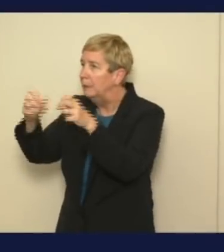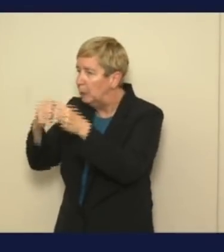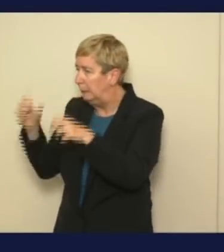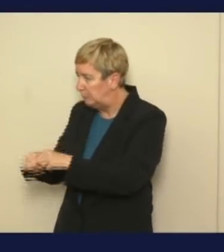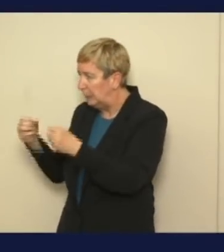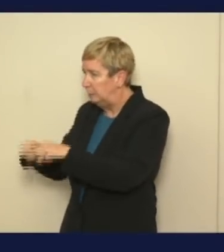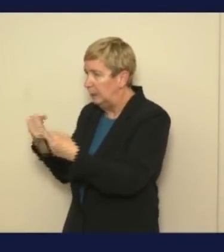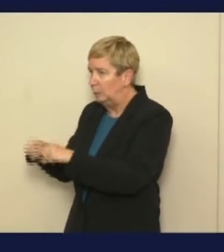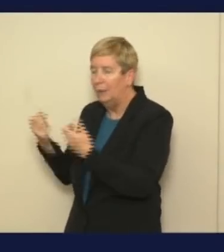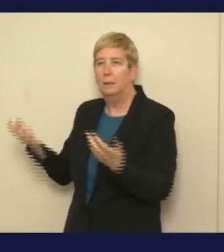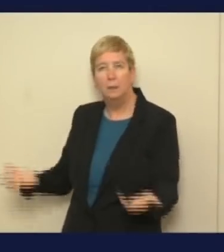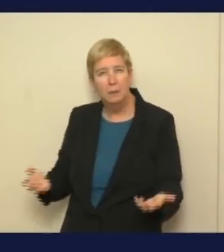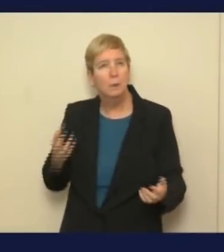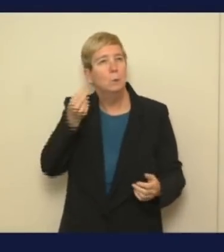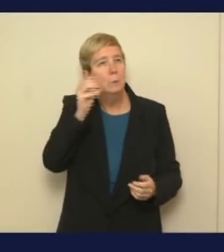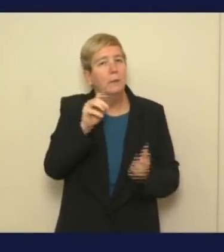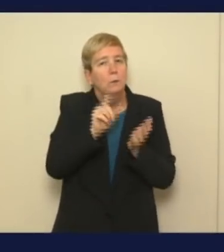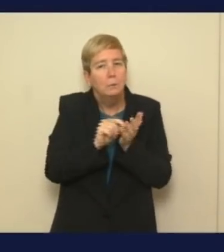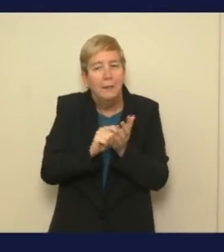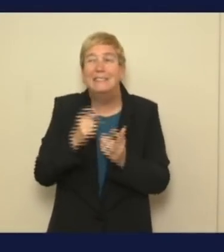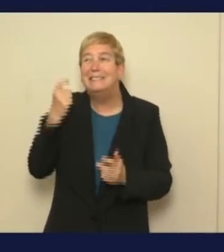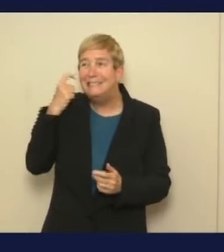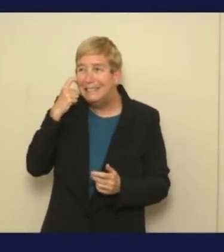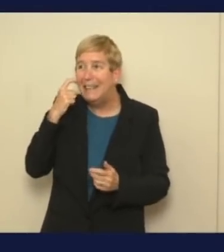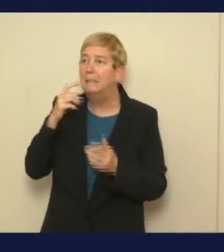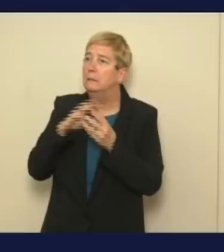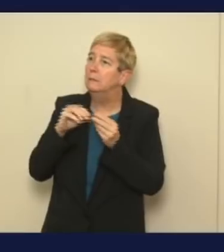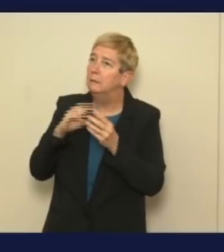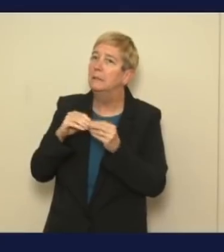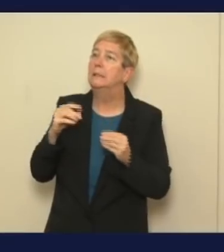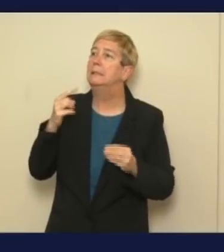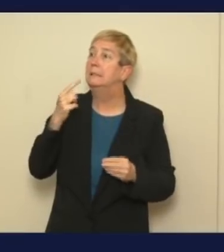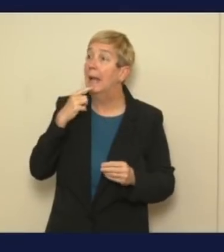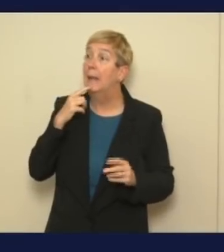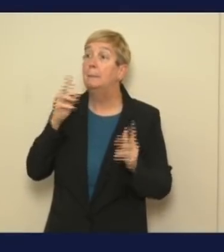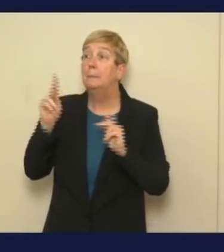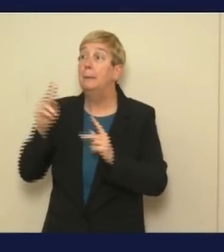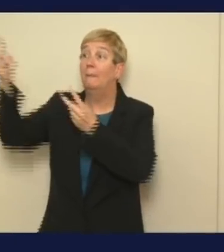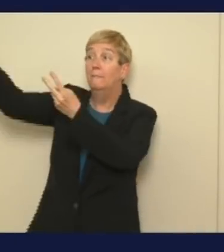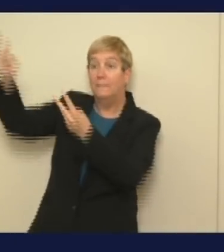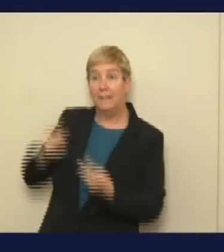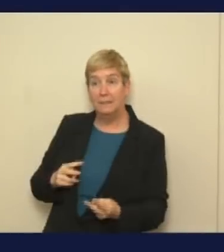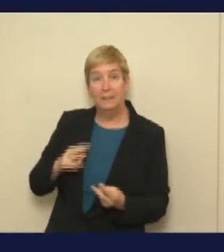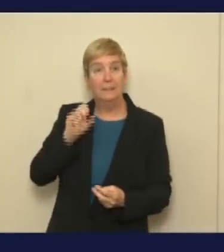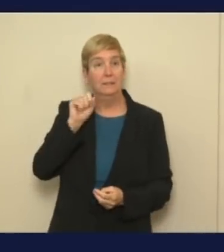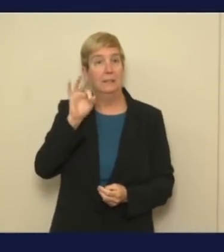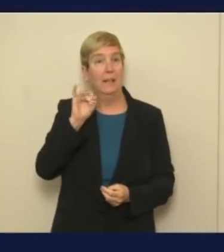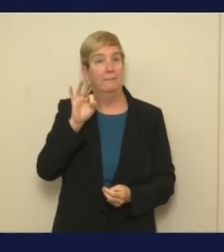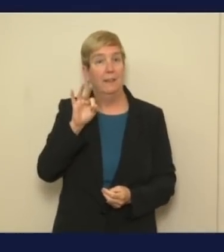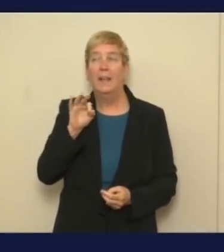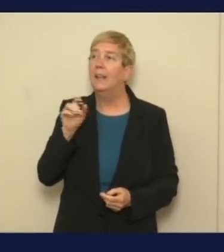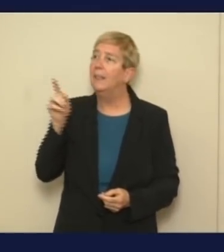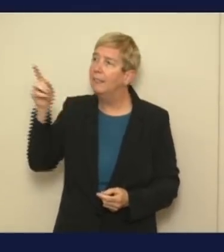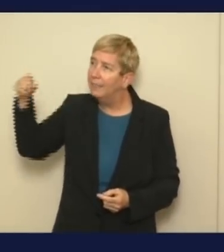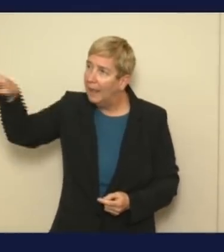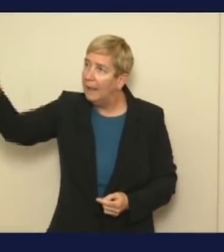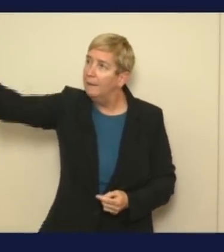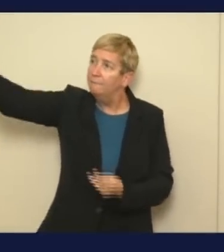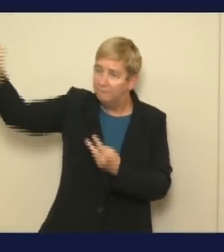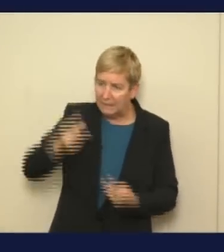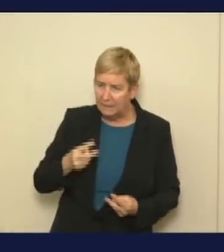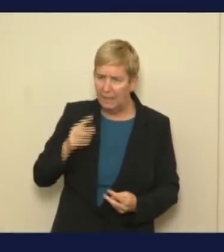just did a story saying that visitors coming into Santa Fe, thank you, New Mexican, are ignoring our mask requirement.